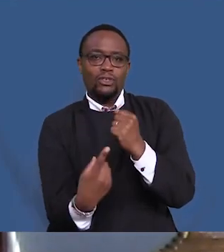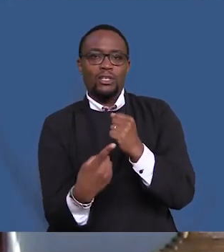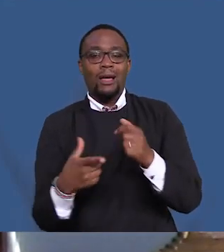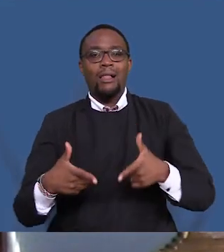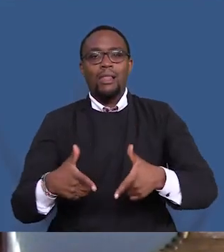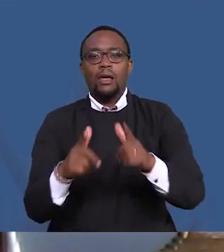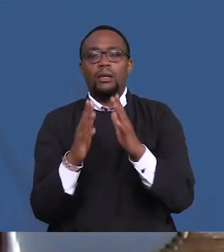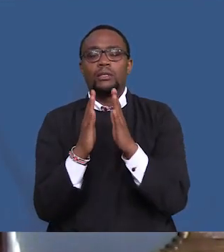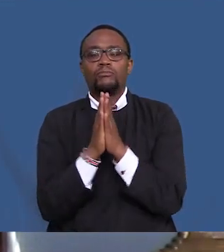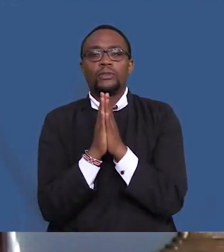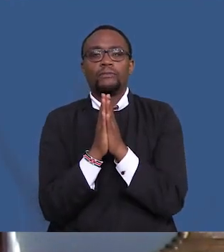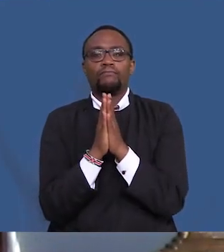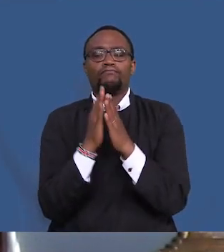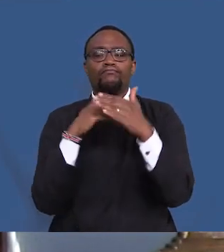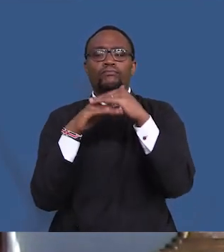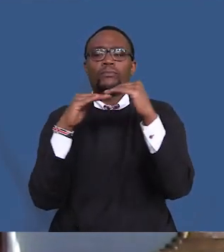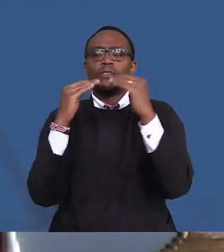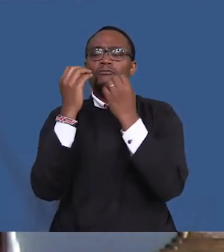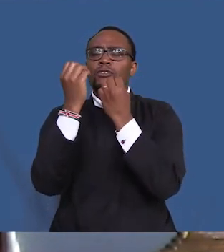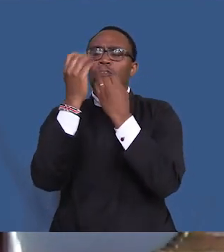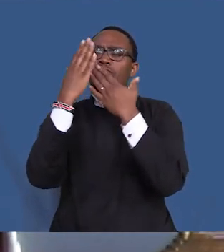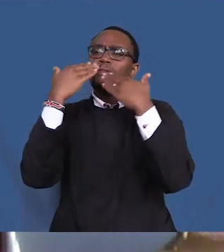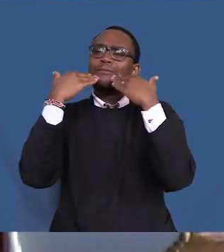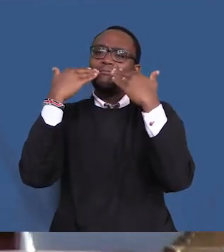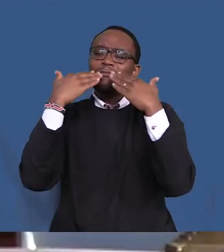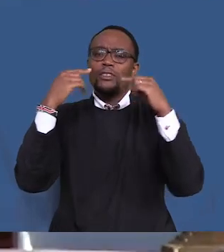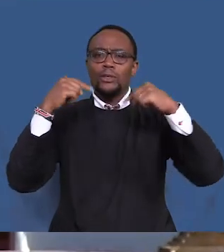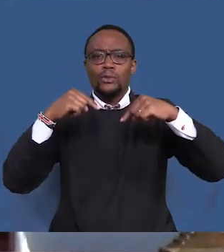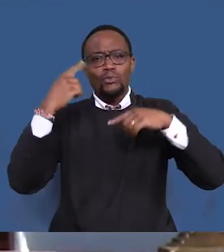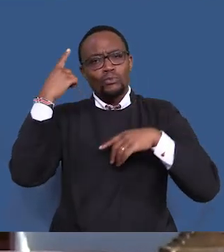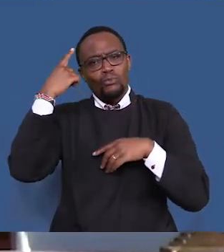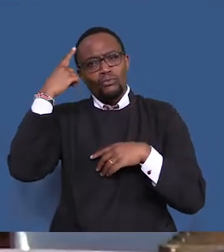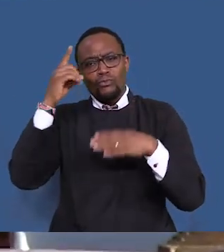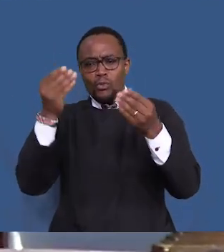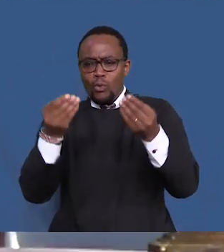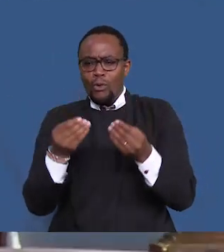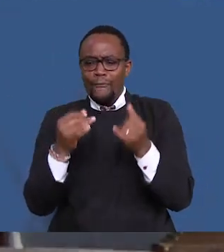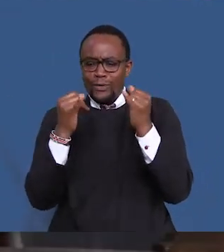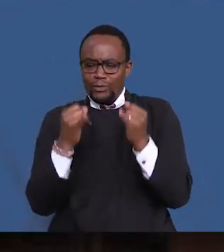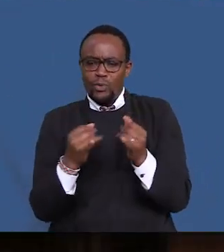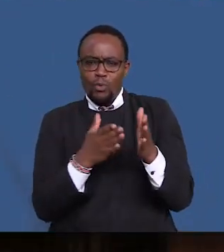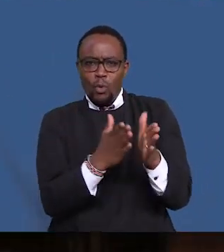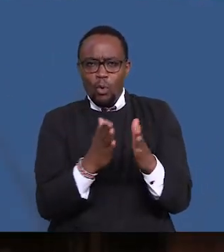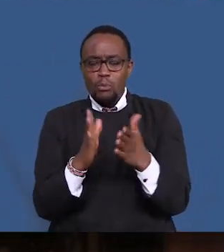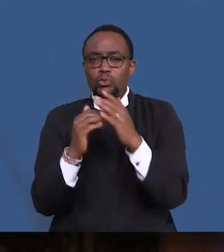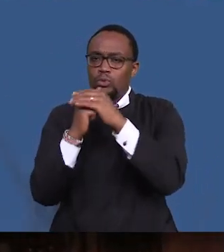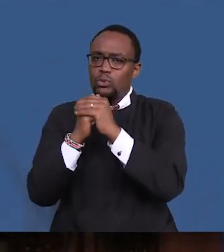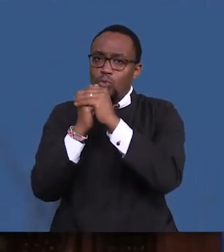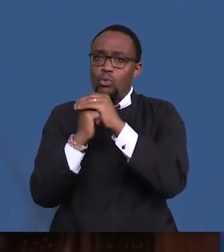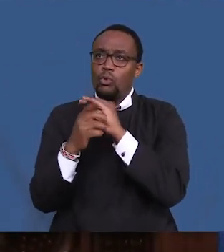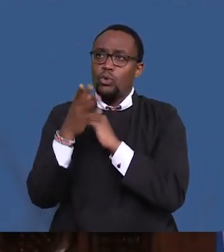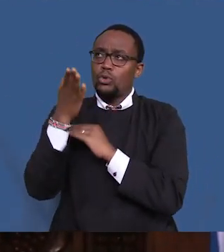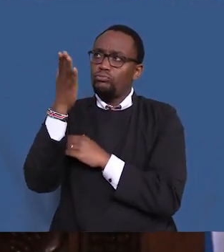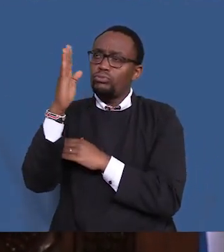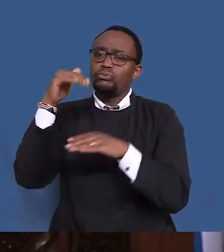us pray. Heavenly Father, we thank you today for giving us another opportunity to worship in this